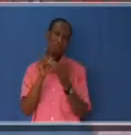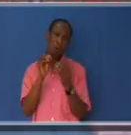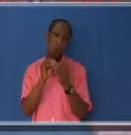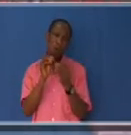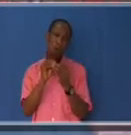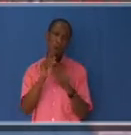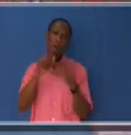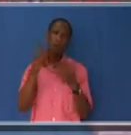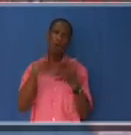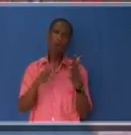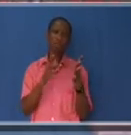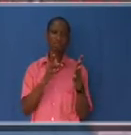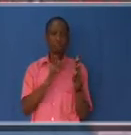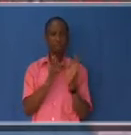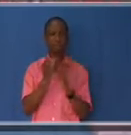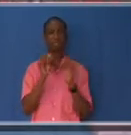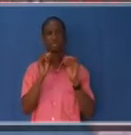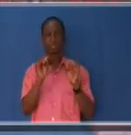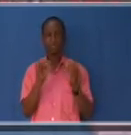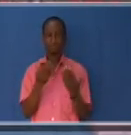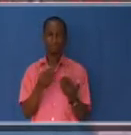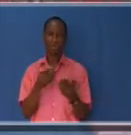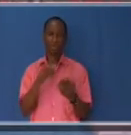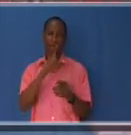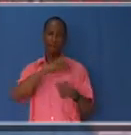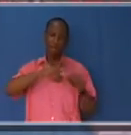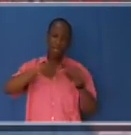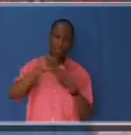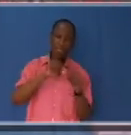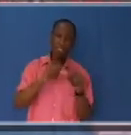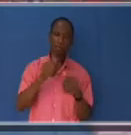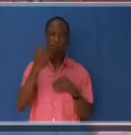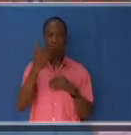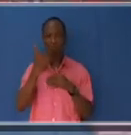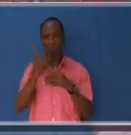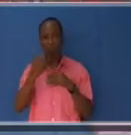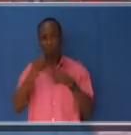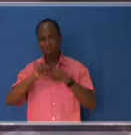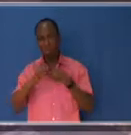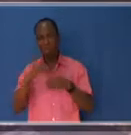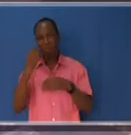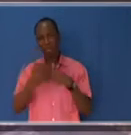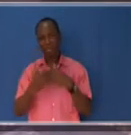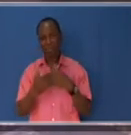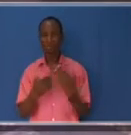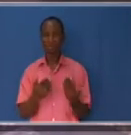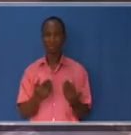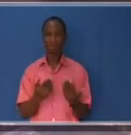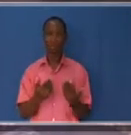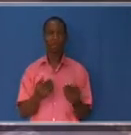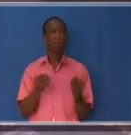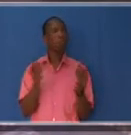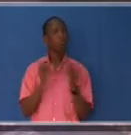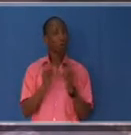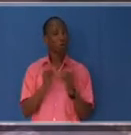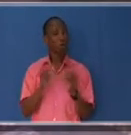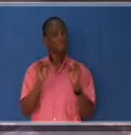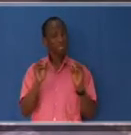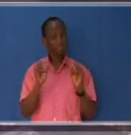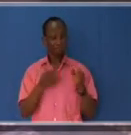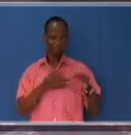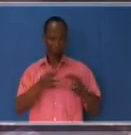wo okurasmafo ni kire kire anyonkofa panu bubu oni mpae bom ye hwe sa nema no mako mako. Nkire kire